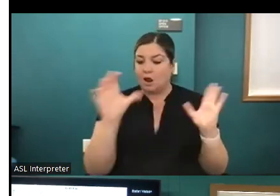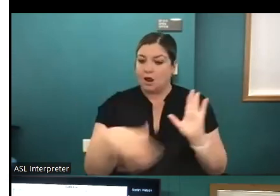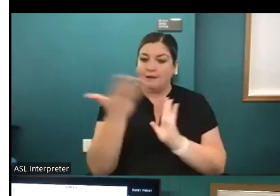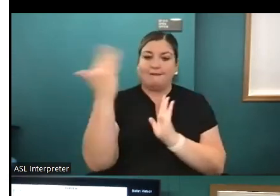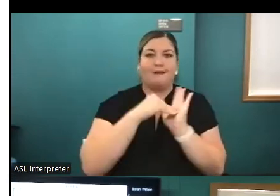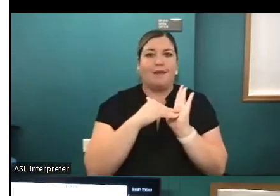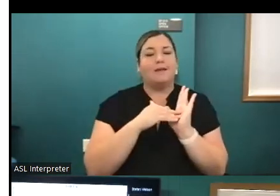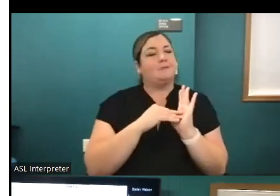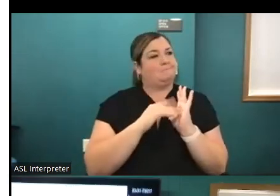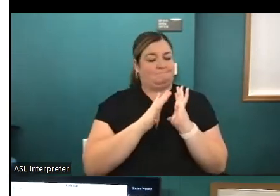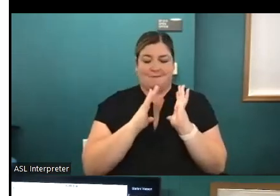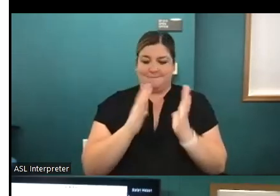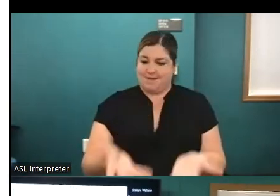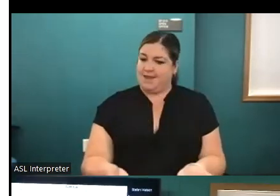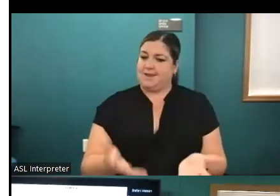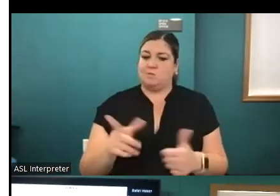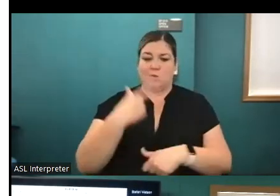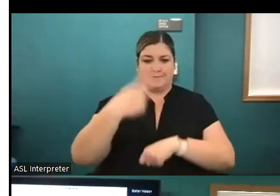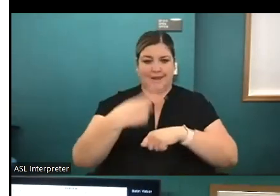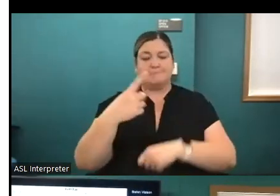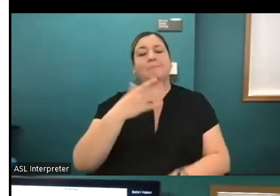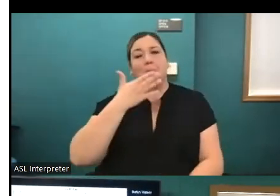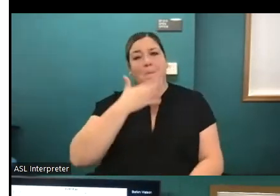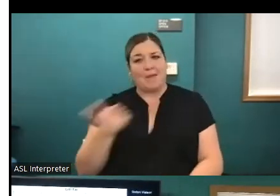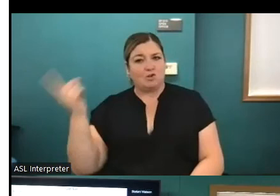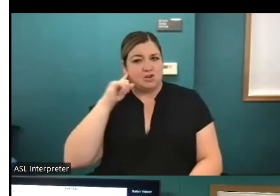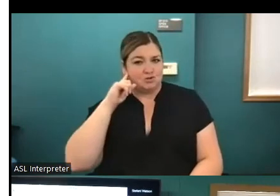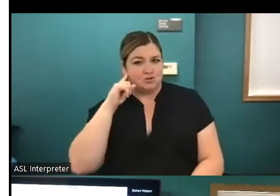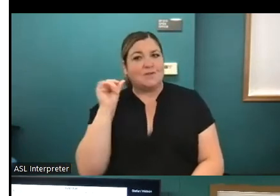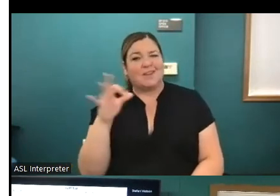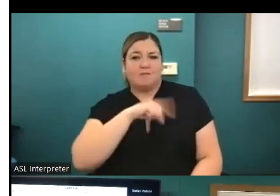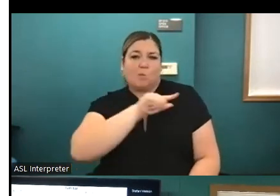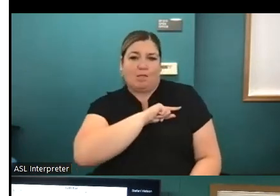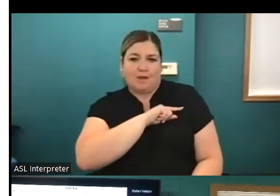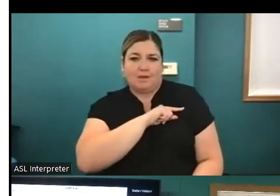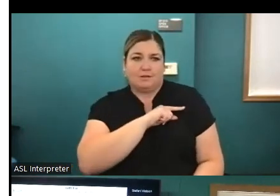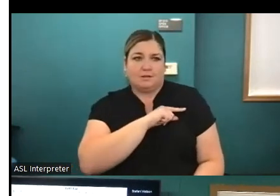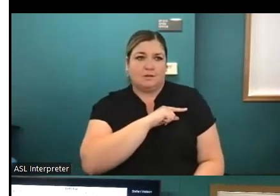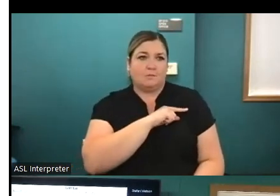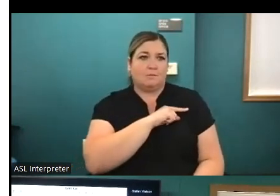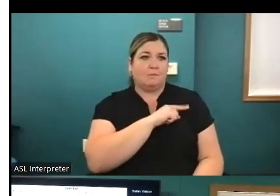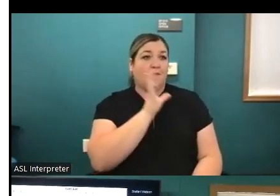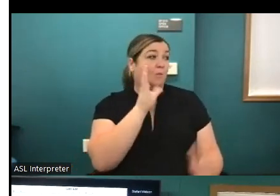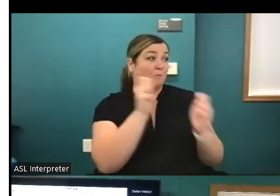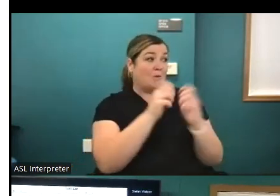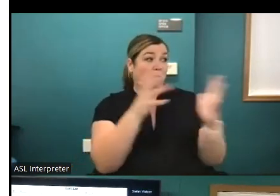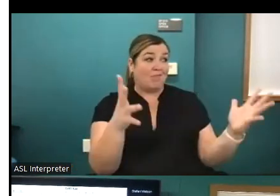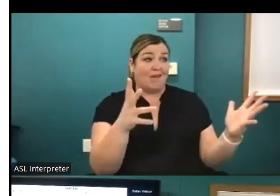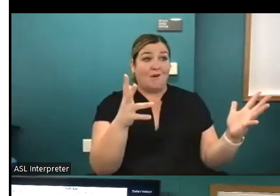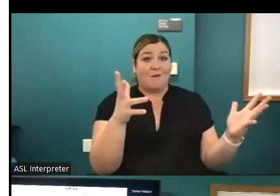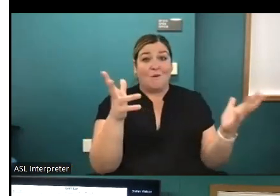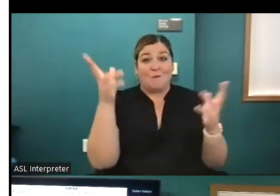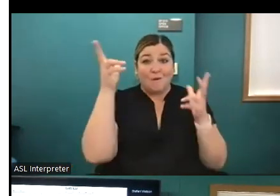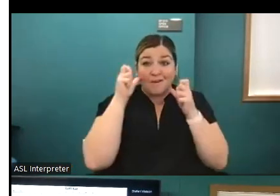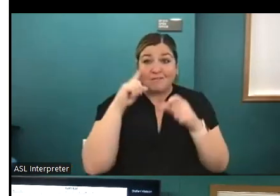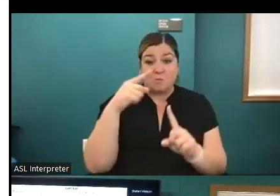again, we might as well hit the nail on the head, we're going to do the better ear, as long as it's a candidate. But they're gonna be without comprehension for a